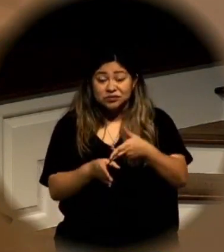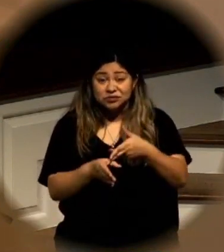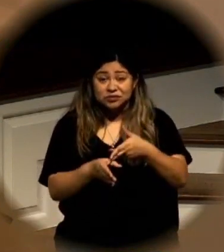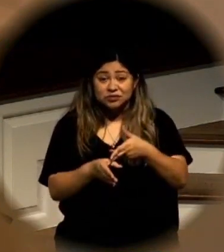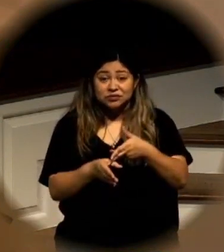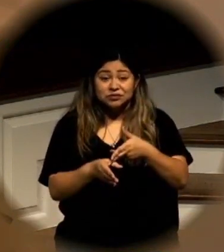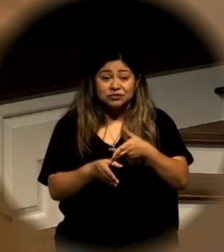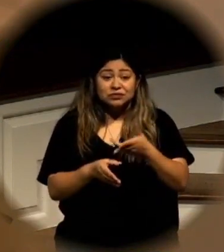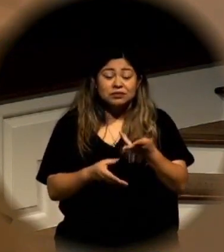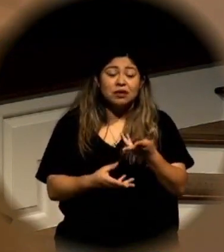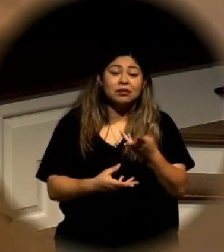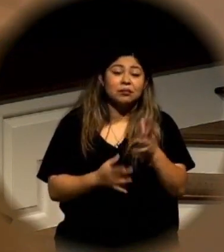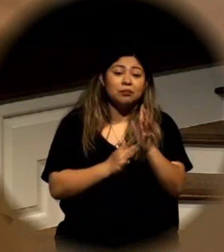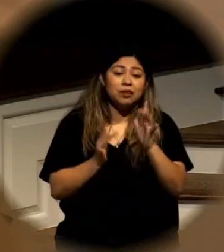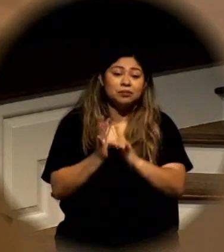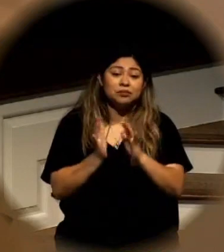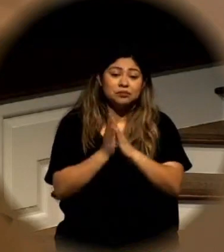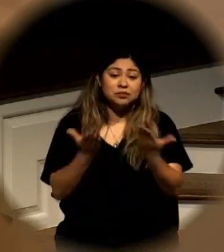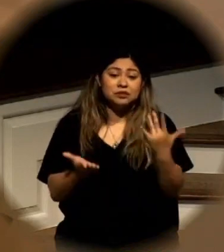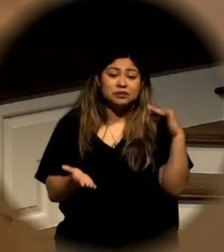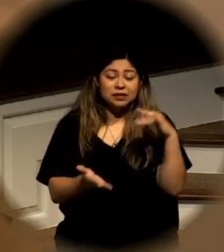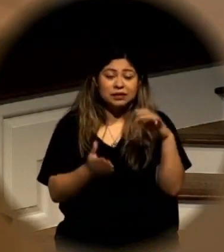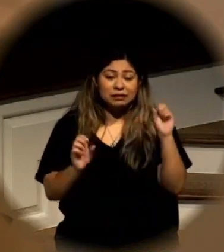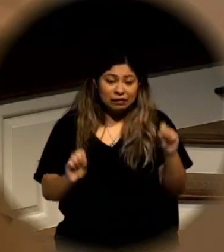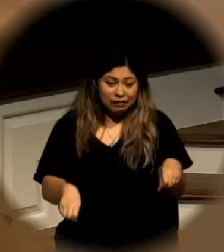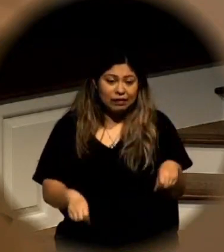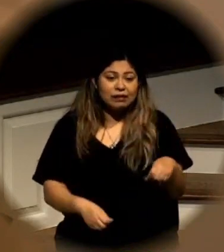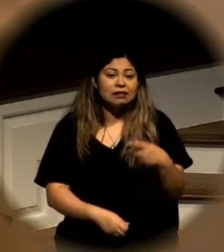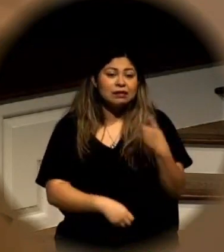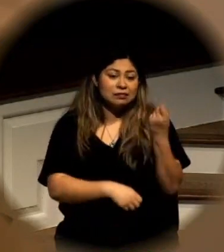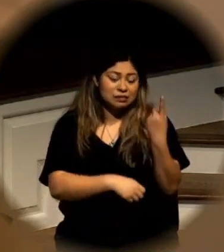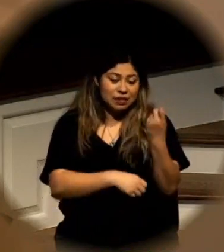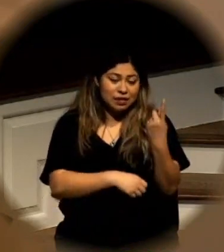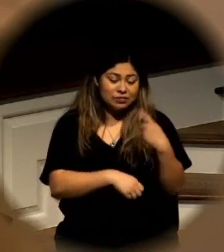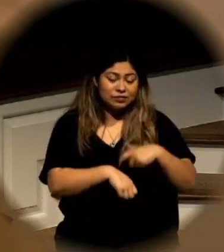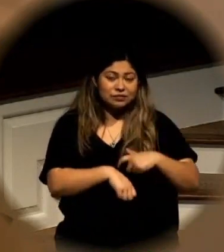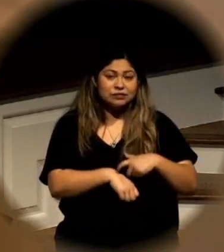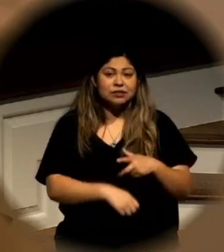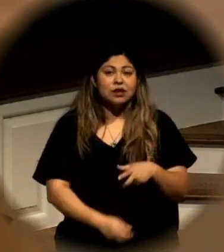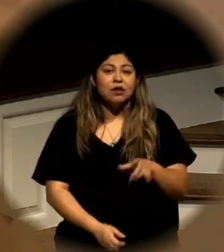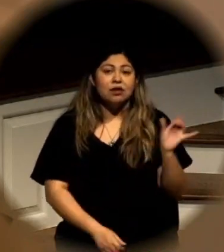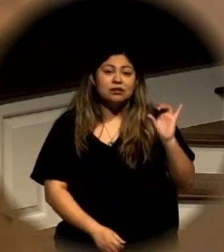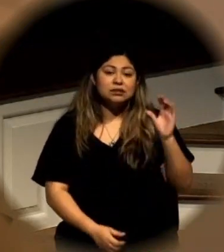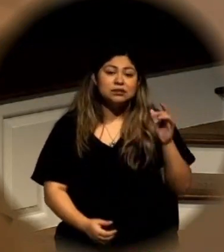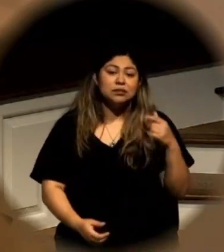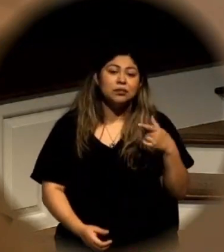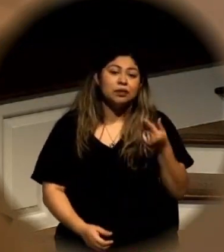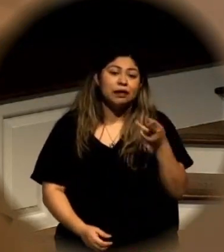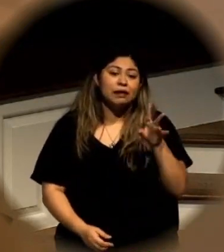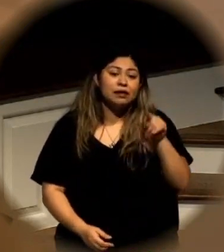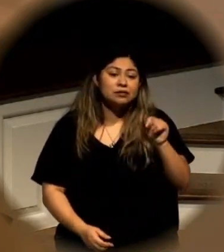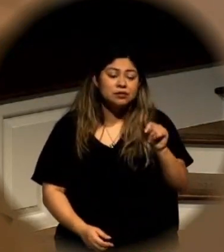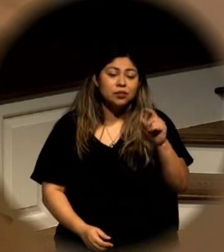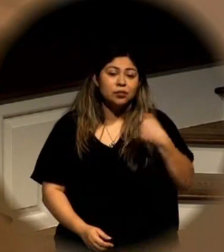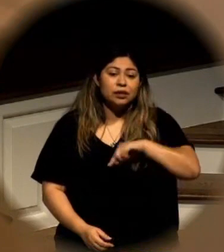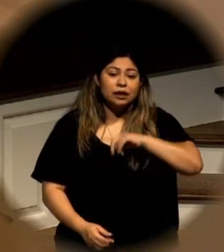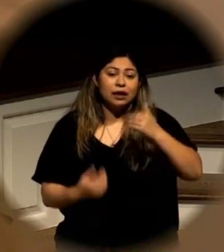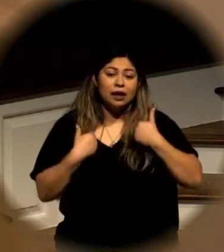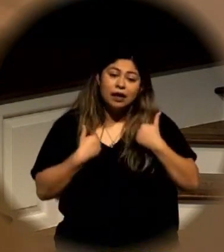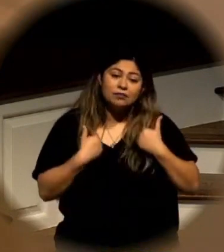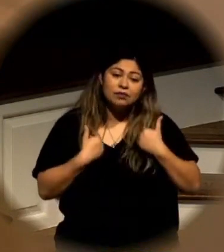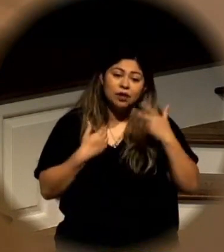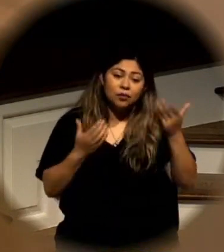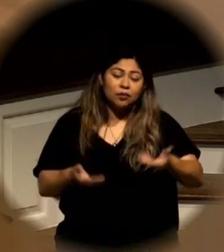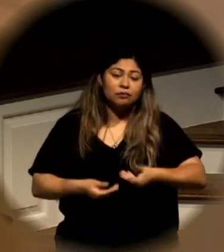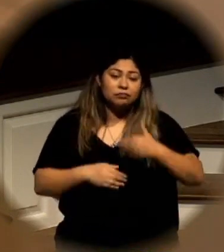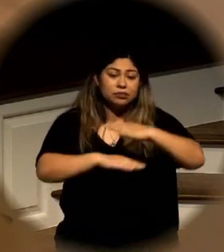study hour. And guests, there's an information table in the Trinity Cafe. We would love to meet you there after the worship service and answer all of your